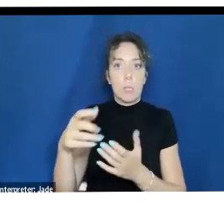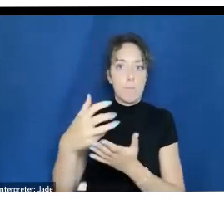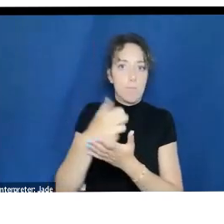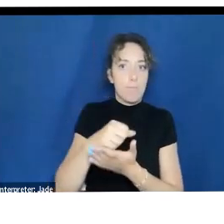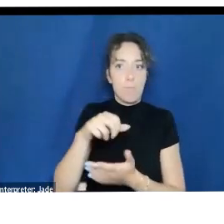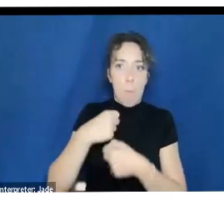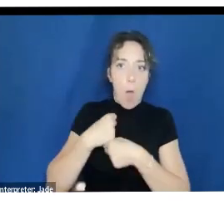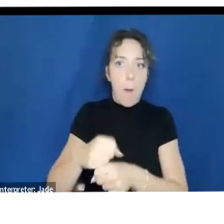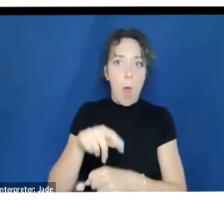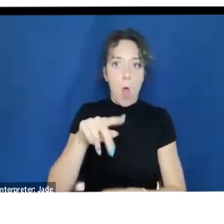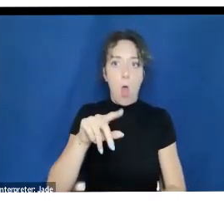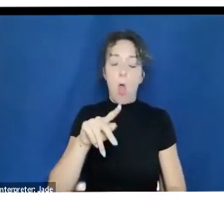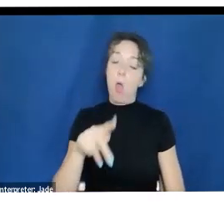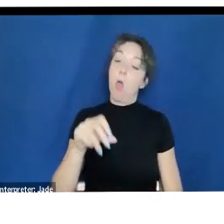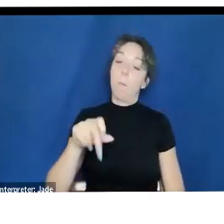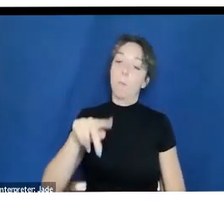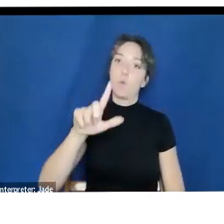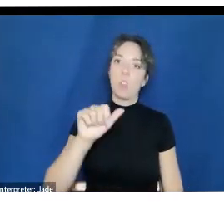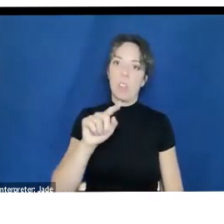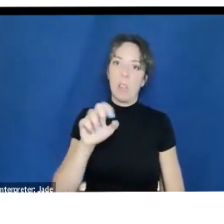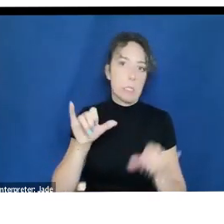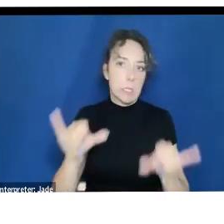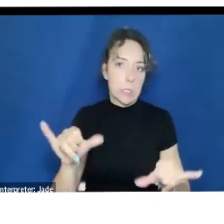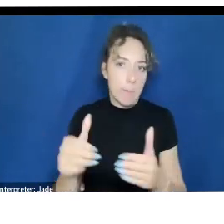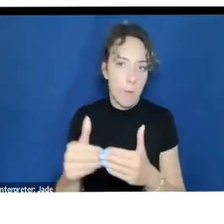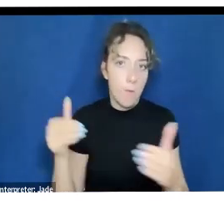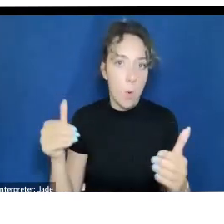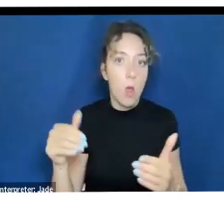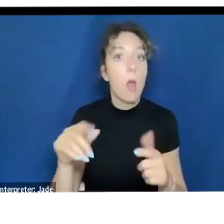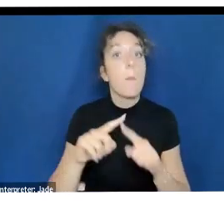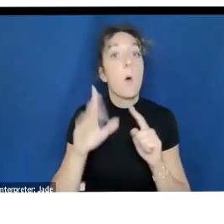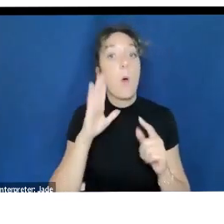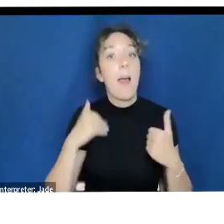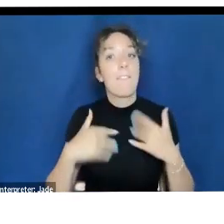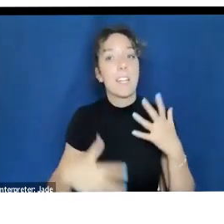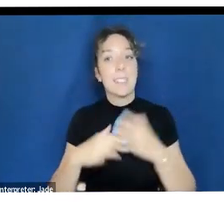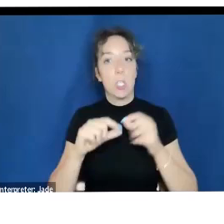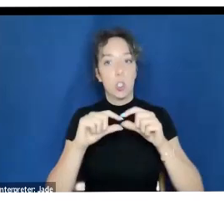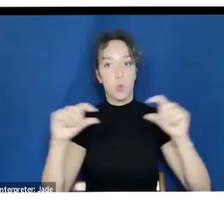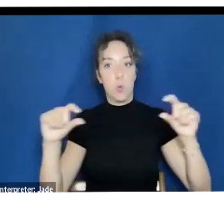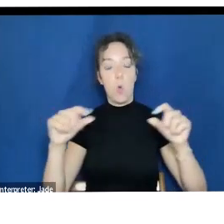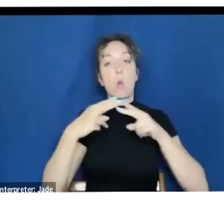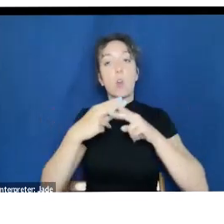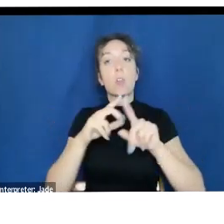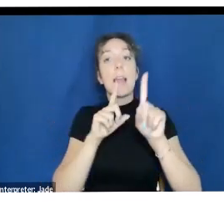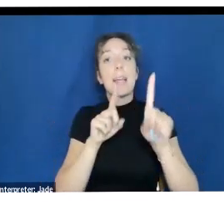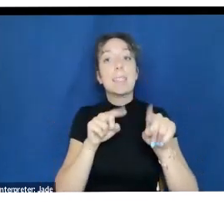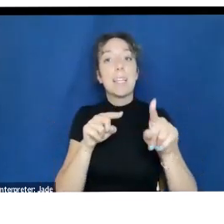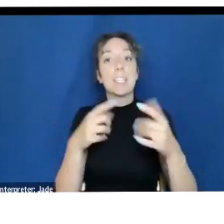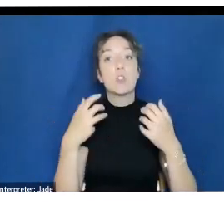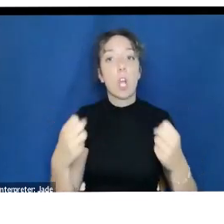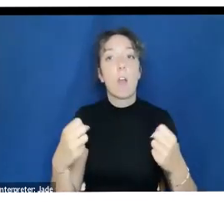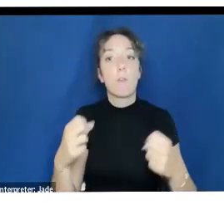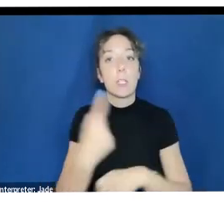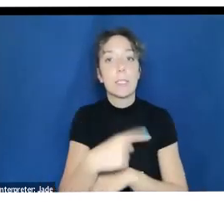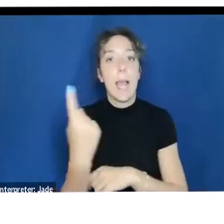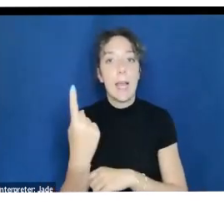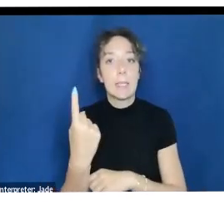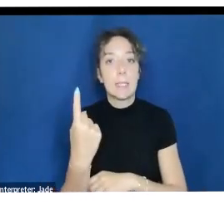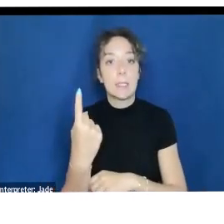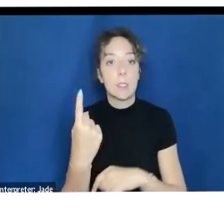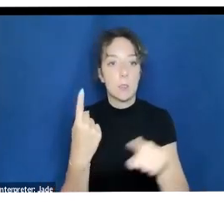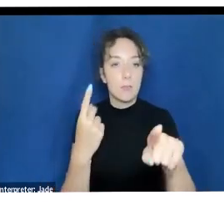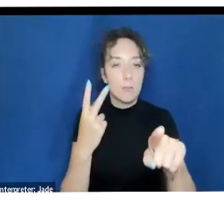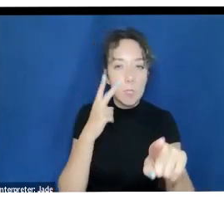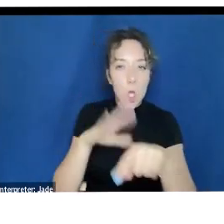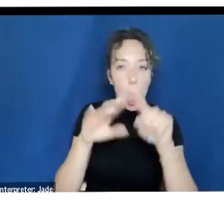them. However, there will be an additional field called attendance recovery days. We display it here on this slide, in which